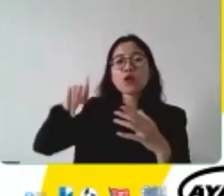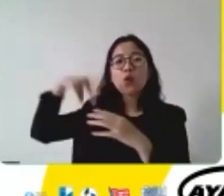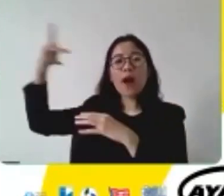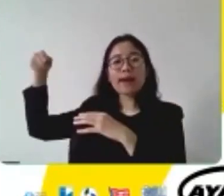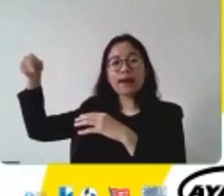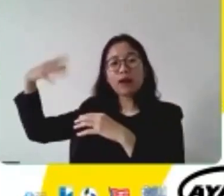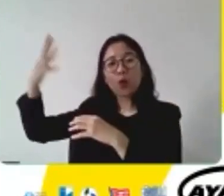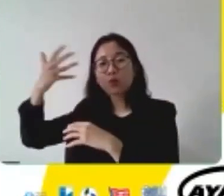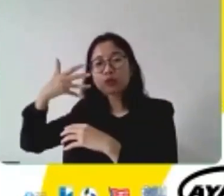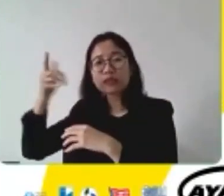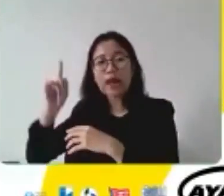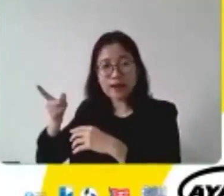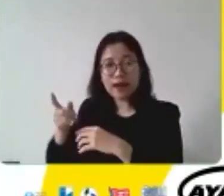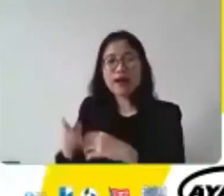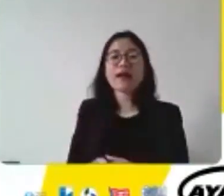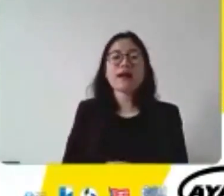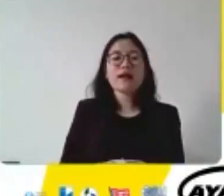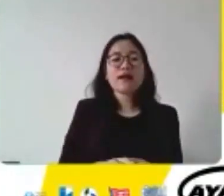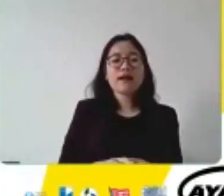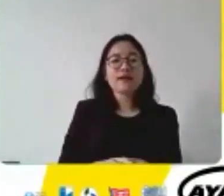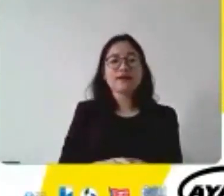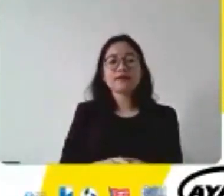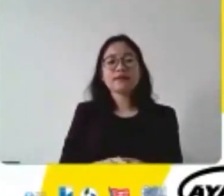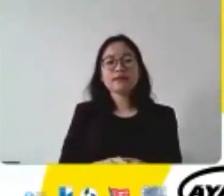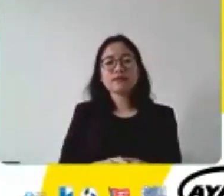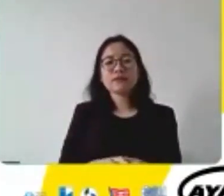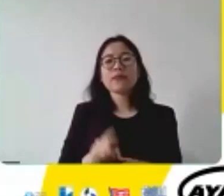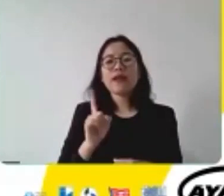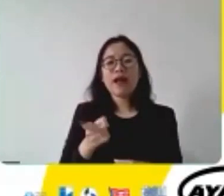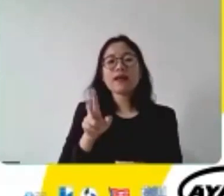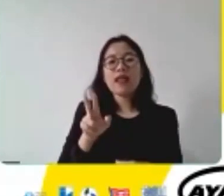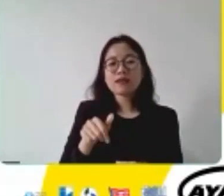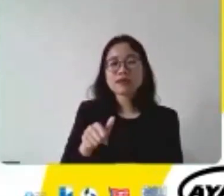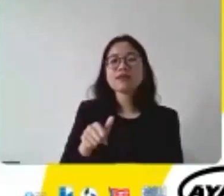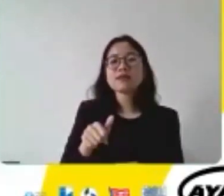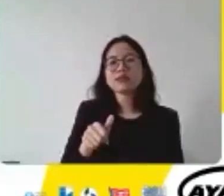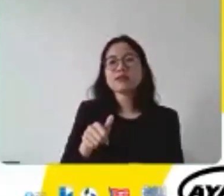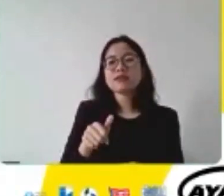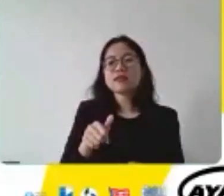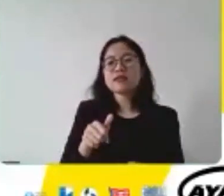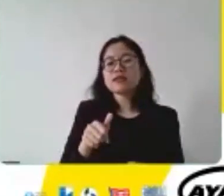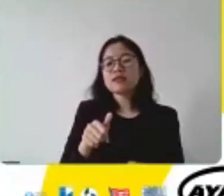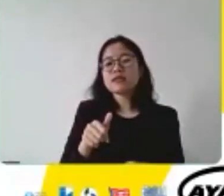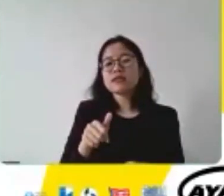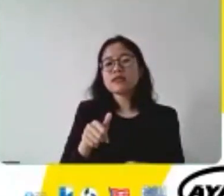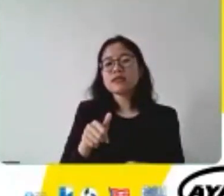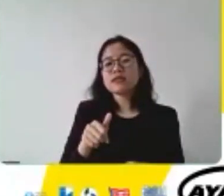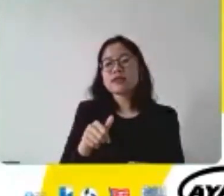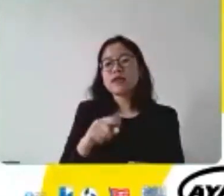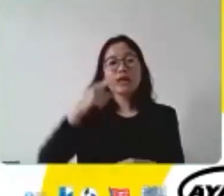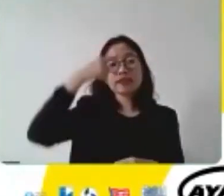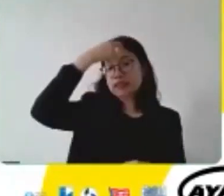2.5 contribute 11% of the deaths, and ozone, I think, about 1% of the deaths.